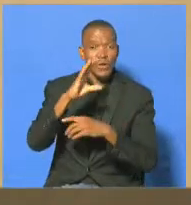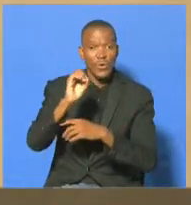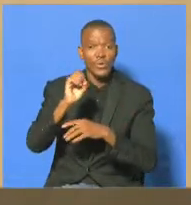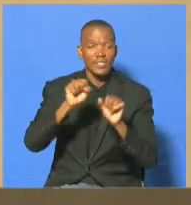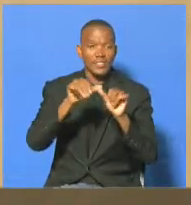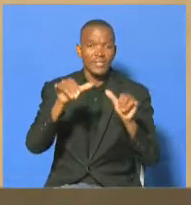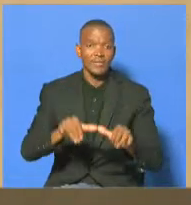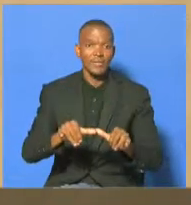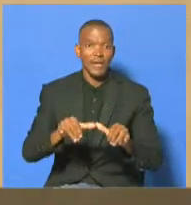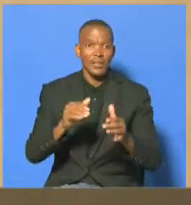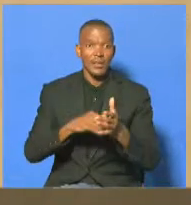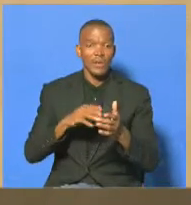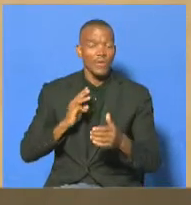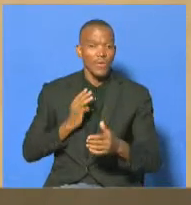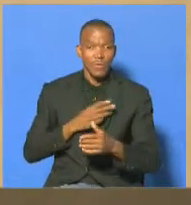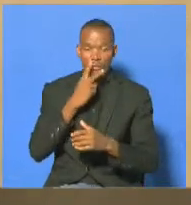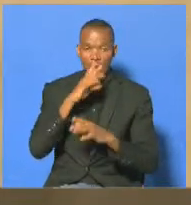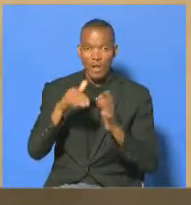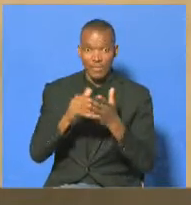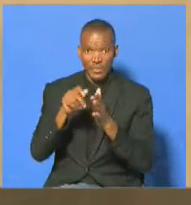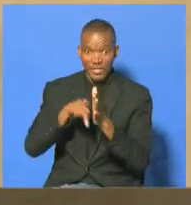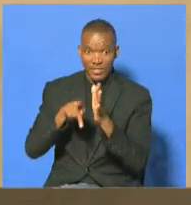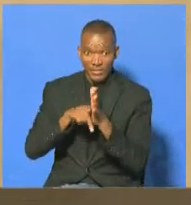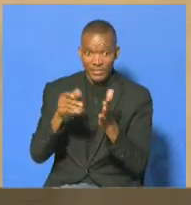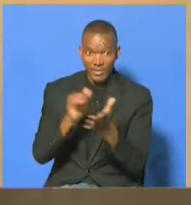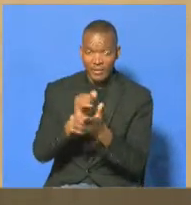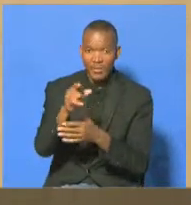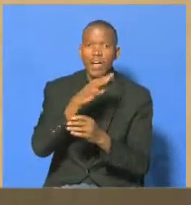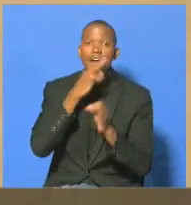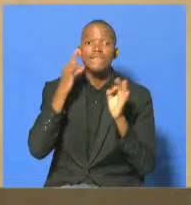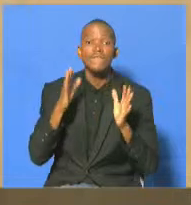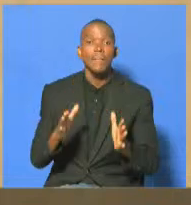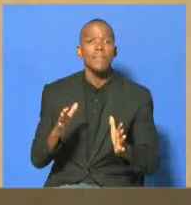hunters, you are often also landowners, farmers,